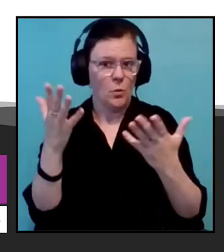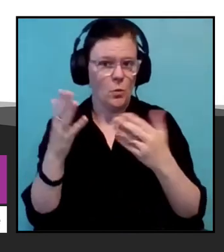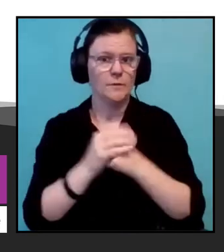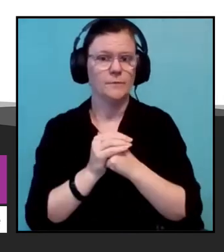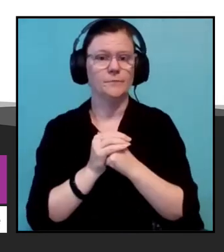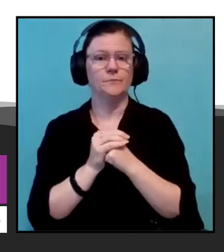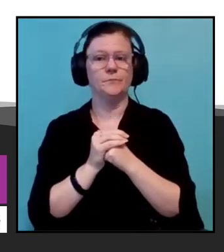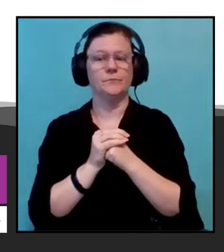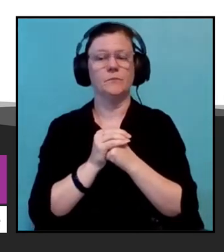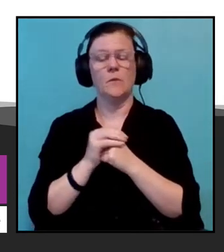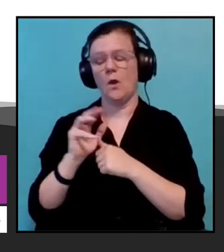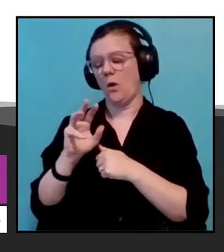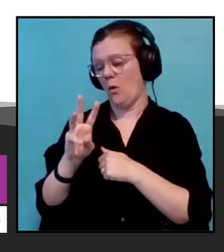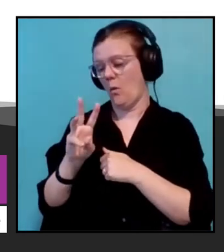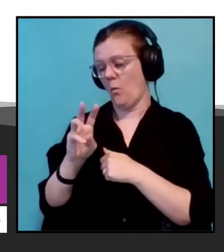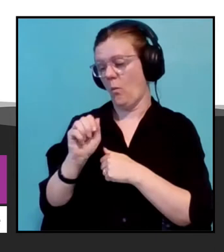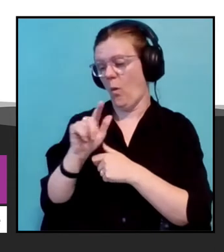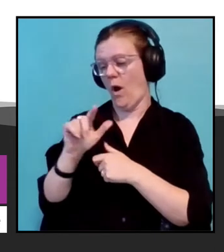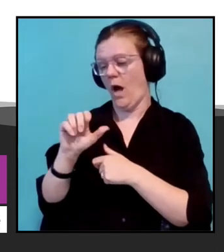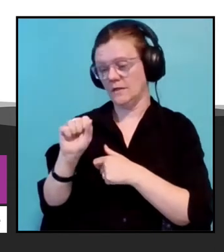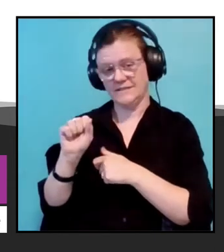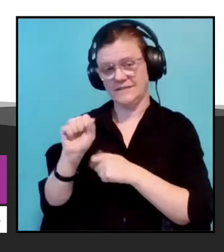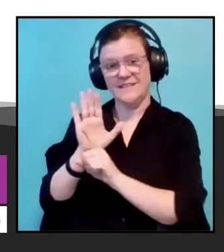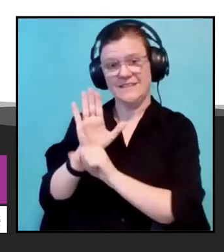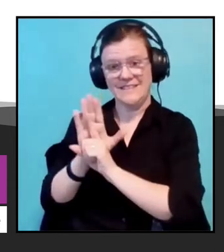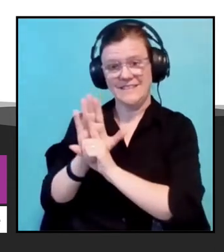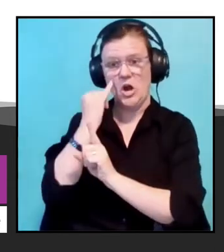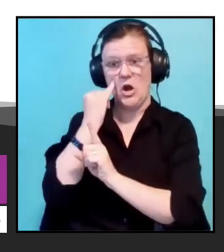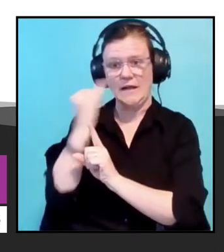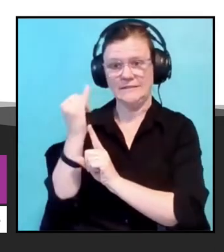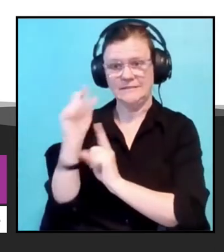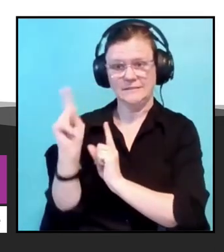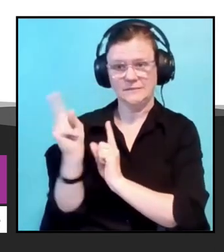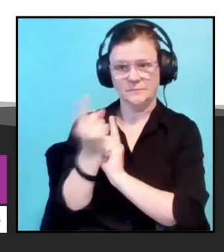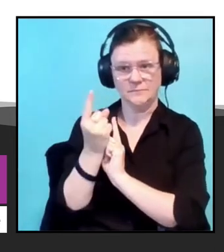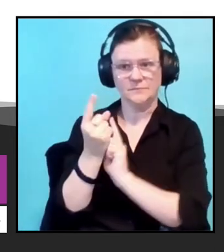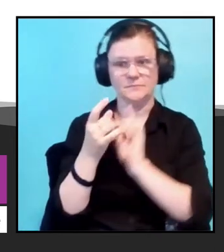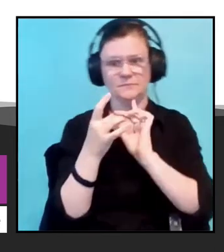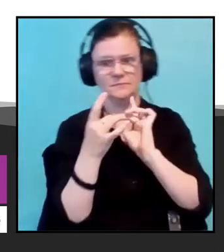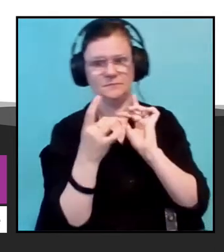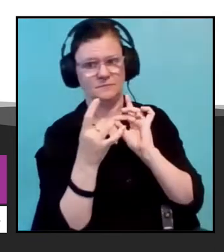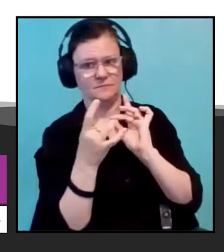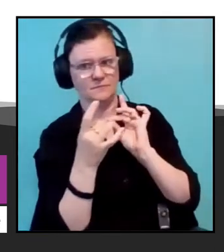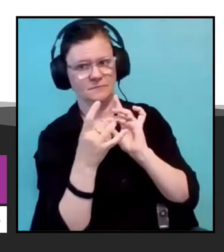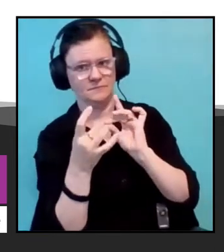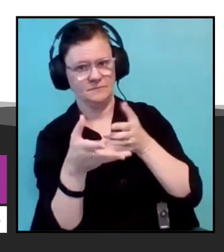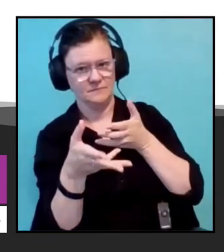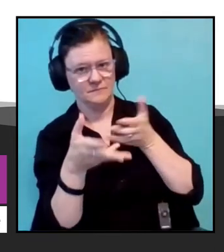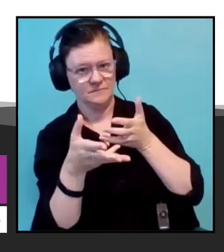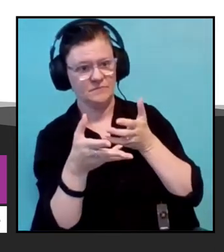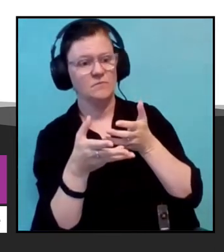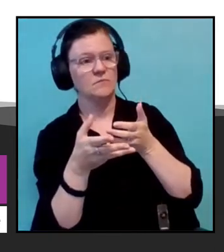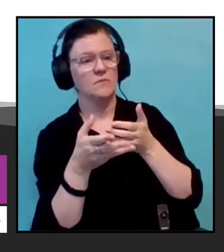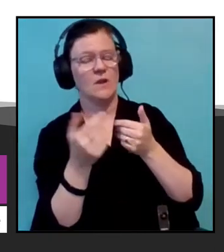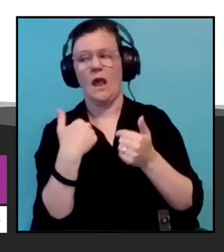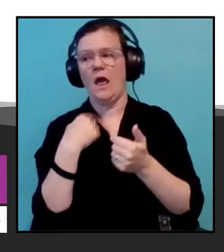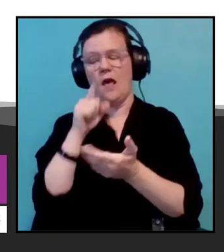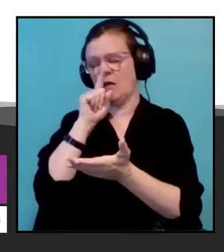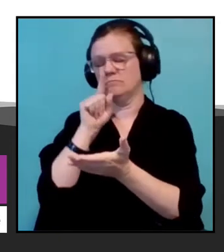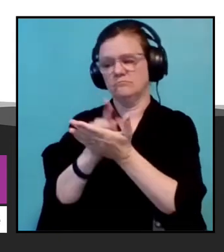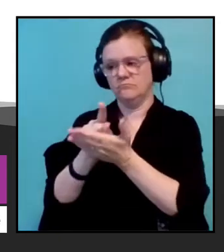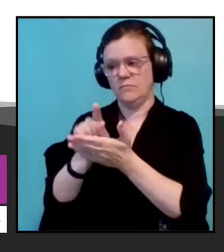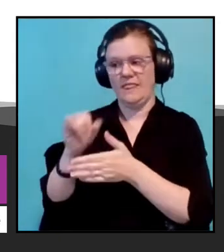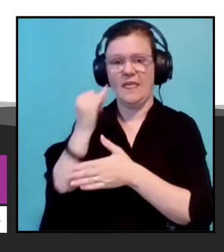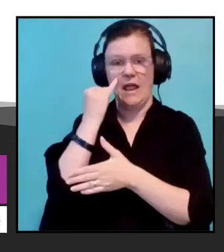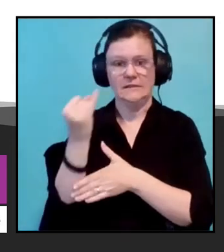Walis was the one who came to us with this idea when we were brainstorming of a dream altar, and we all fell in love with that